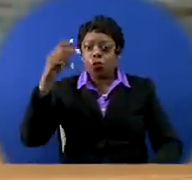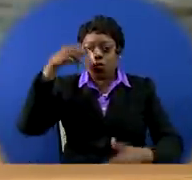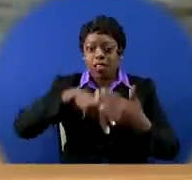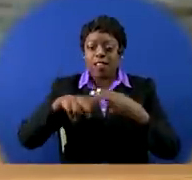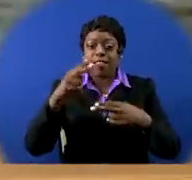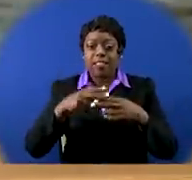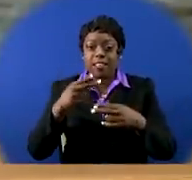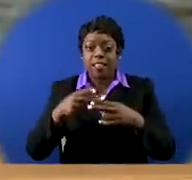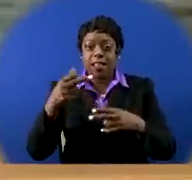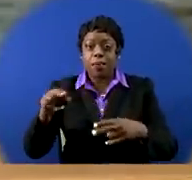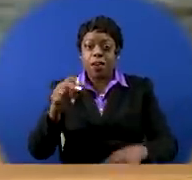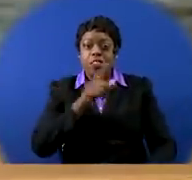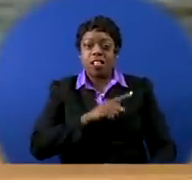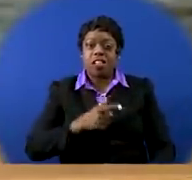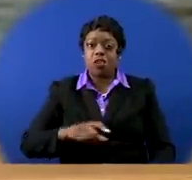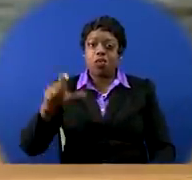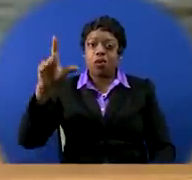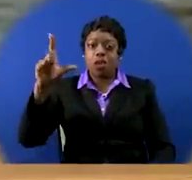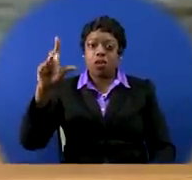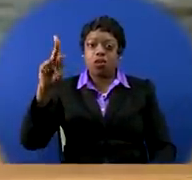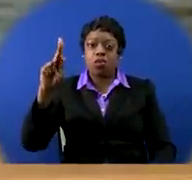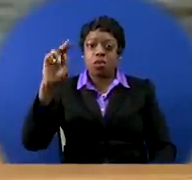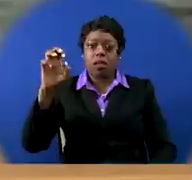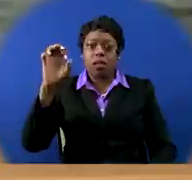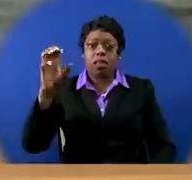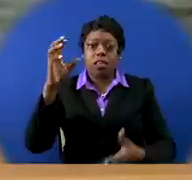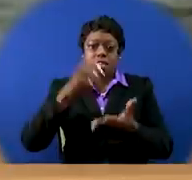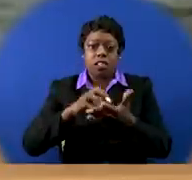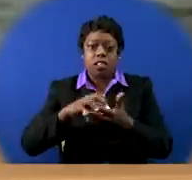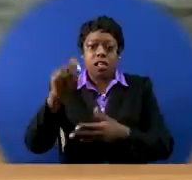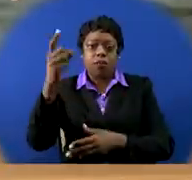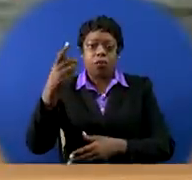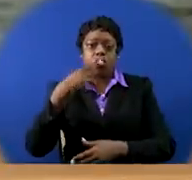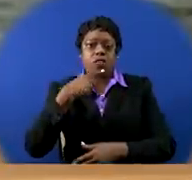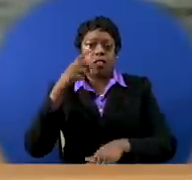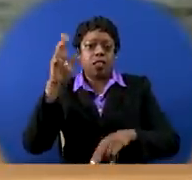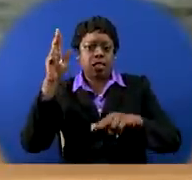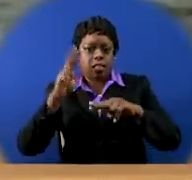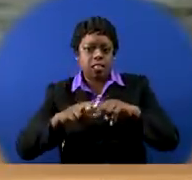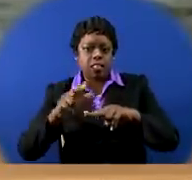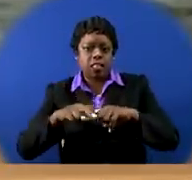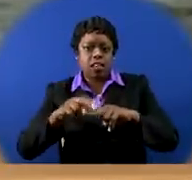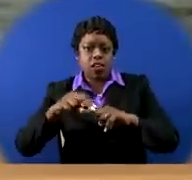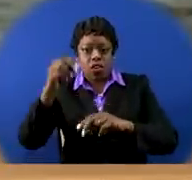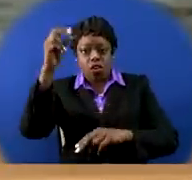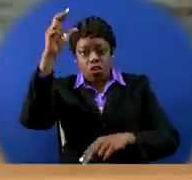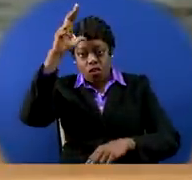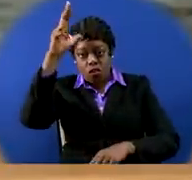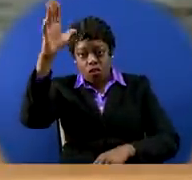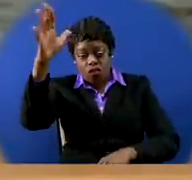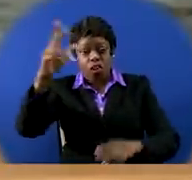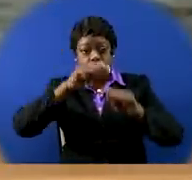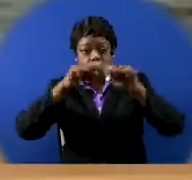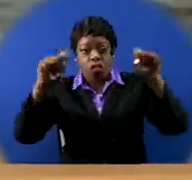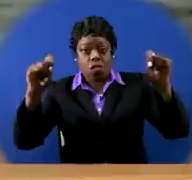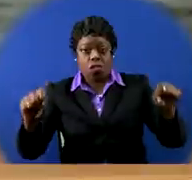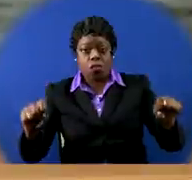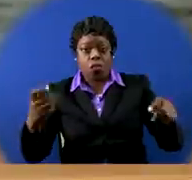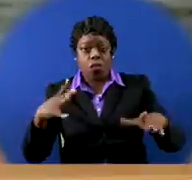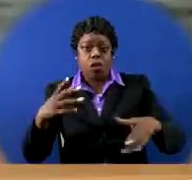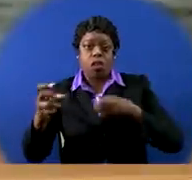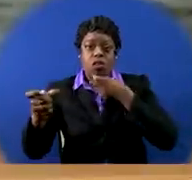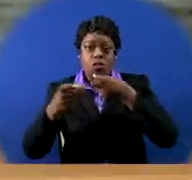said in chapter 1 that he's going to sit on the throne of his father David, and he's going to reign over Judah